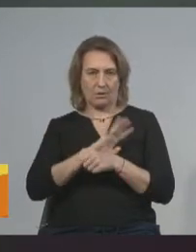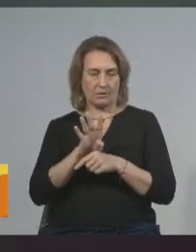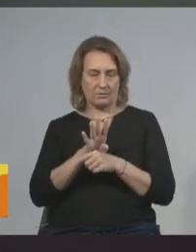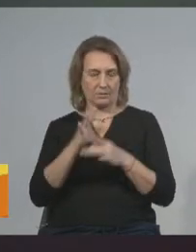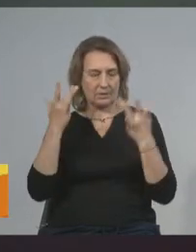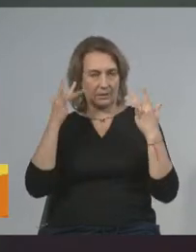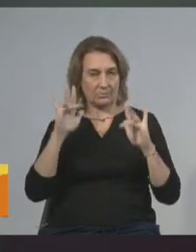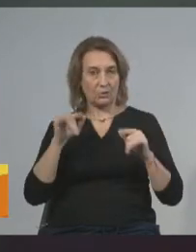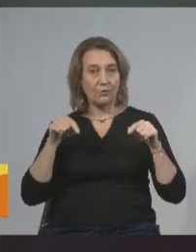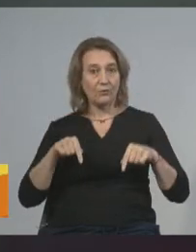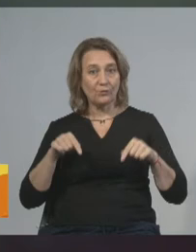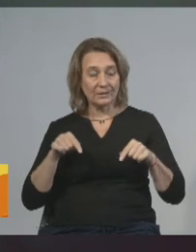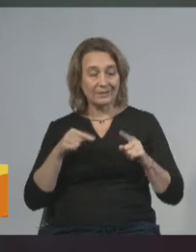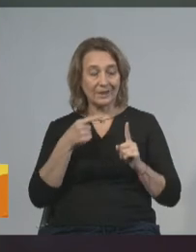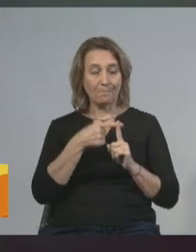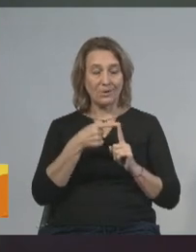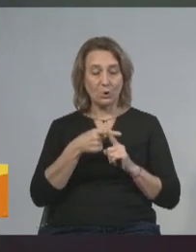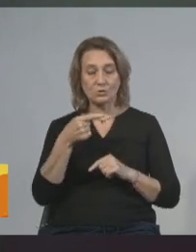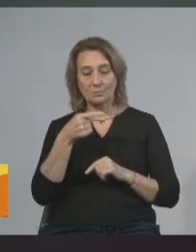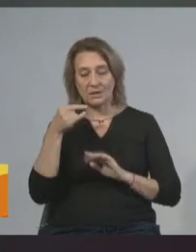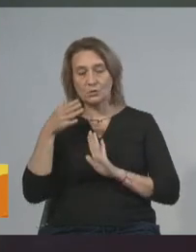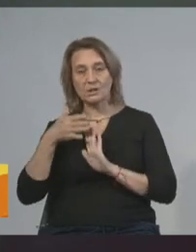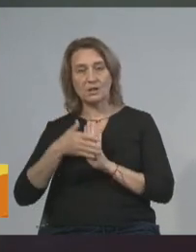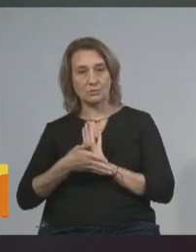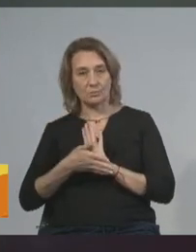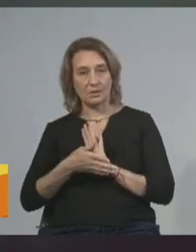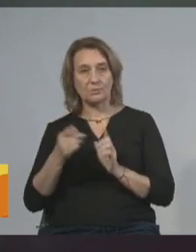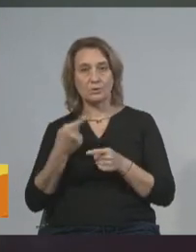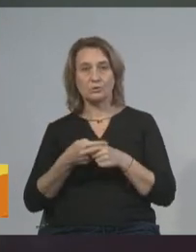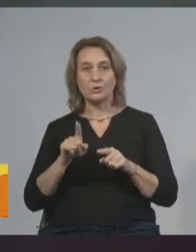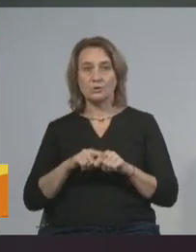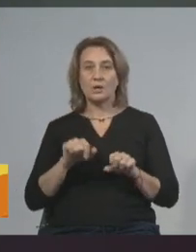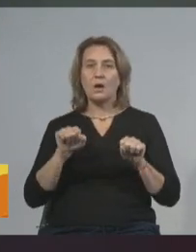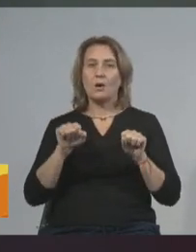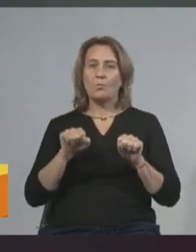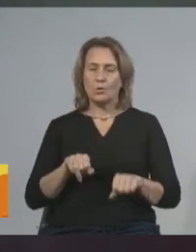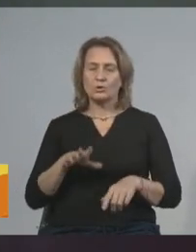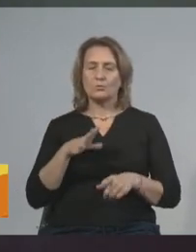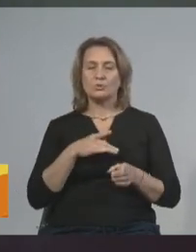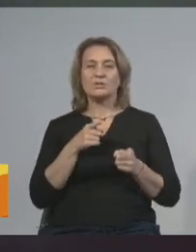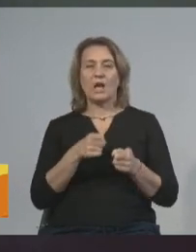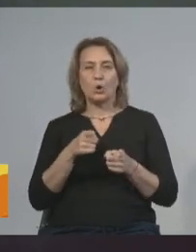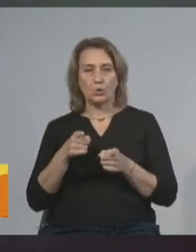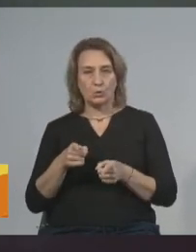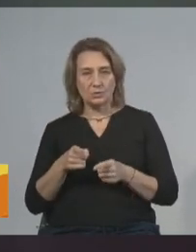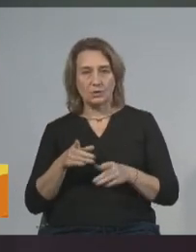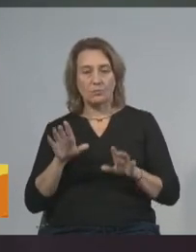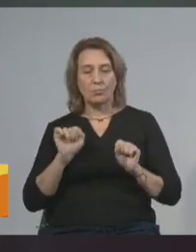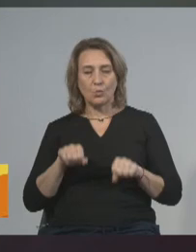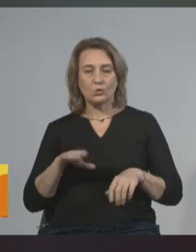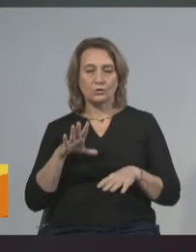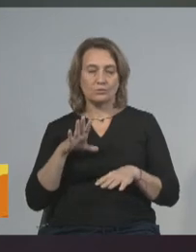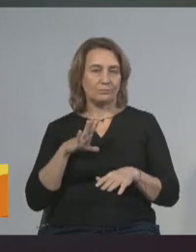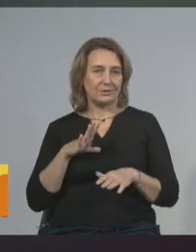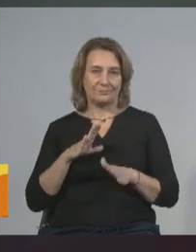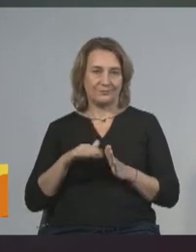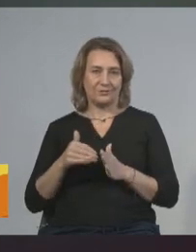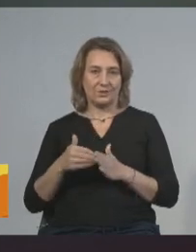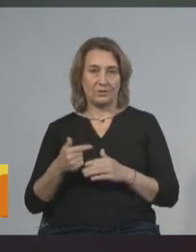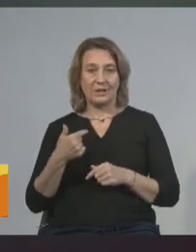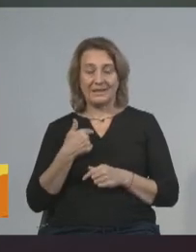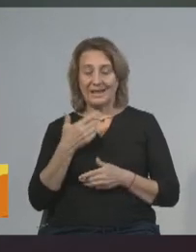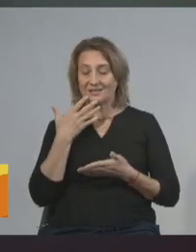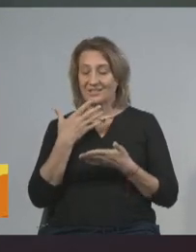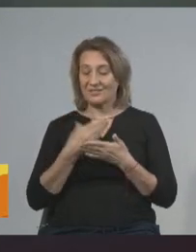lockdown was introduced we were it was quite unexpected for us but now we are